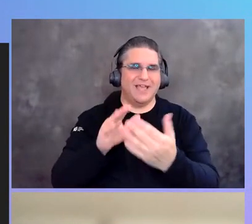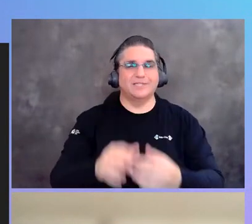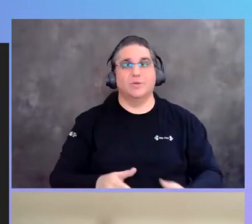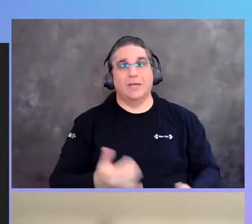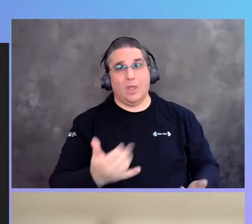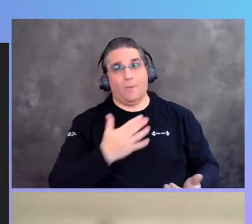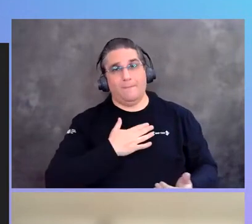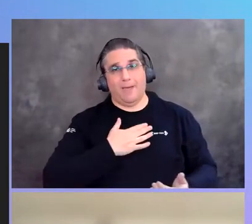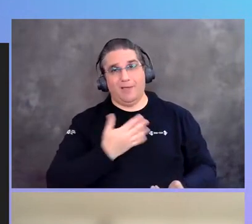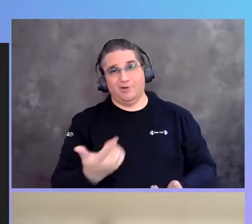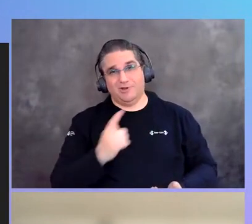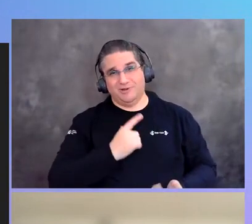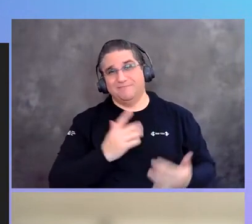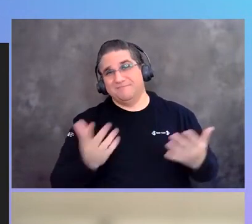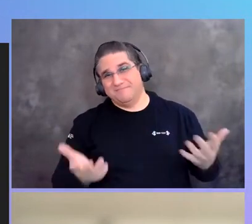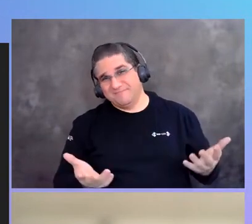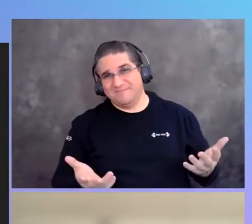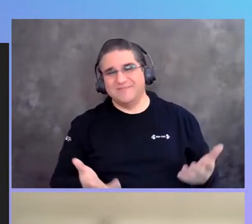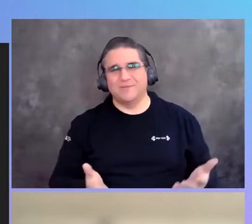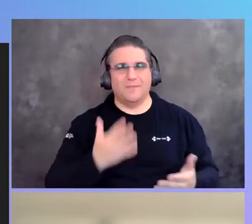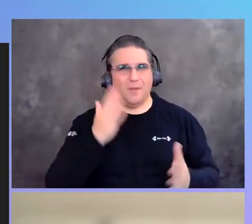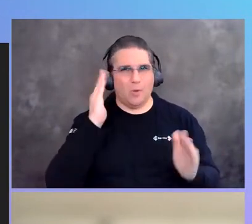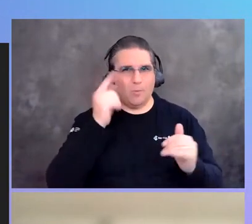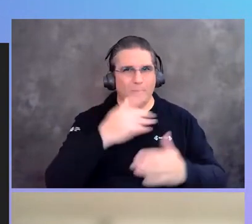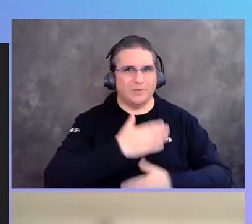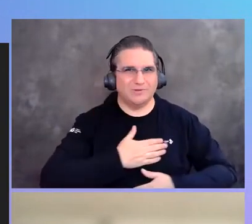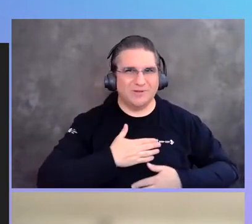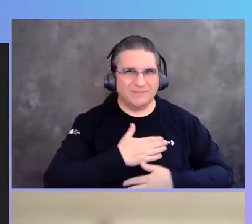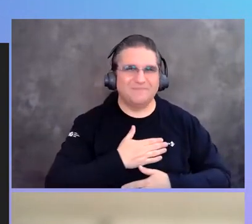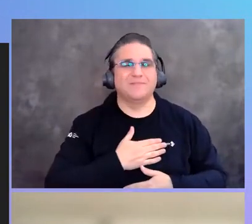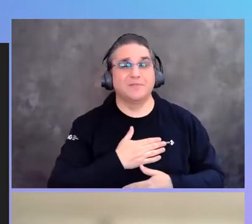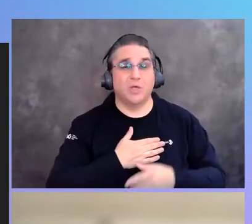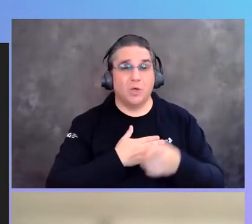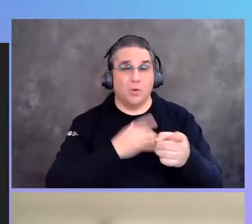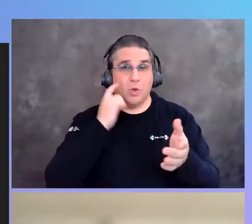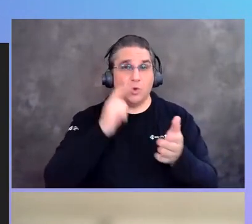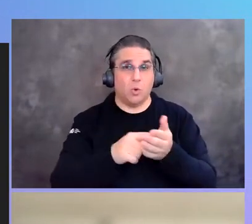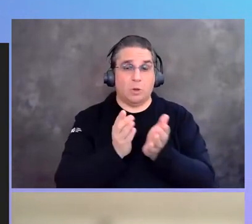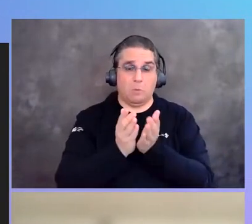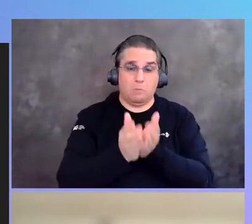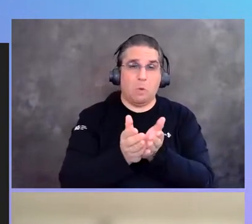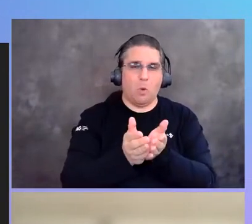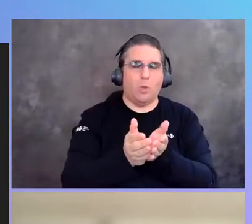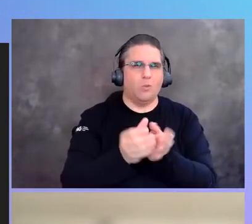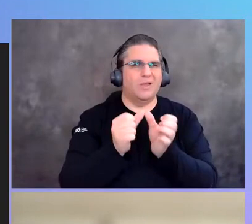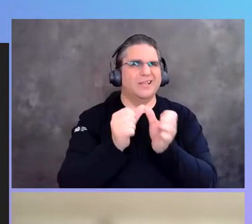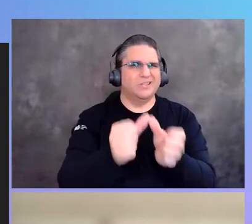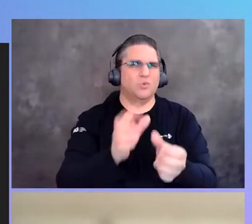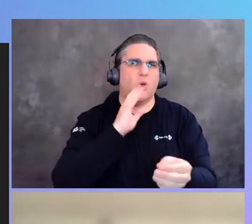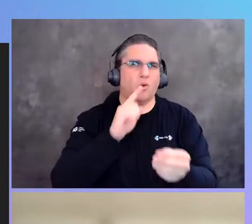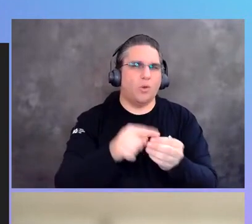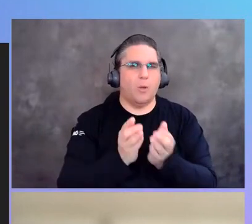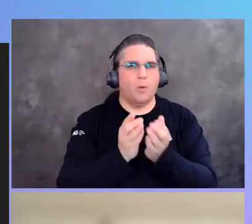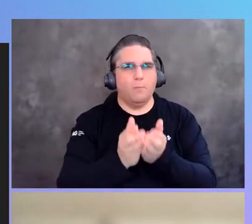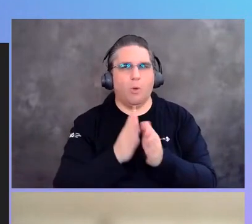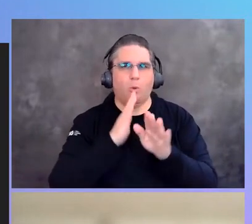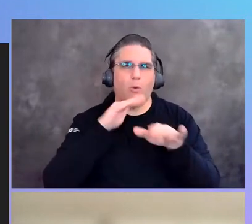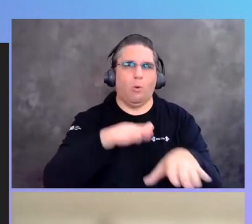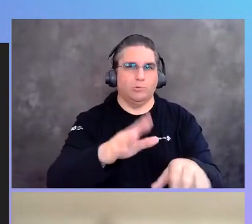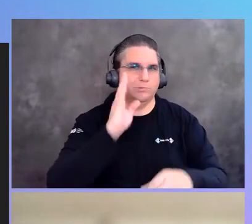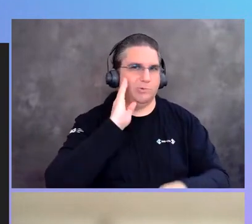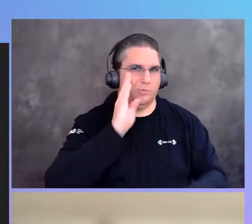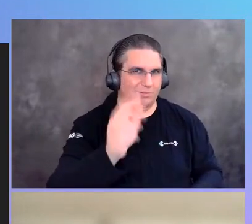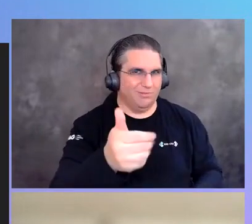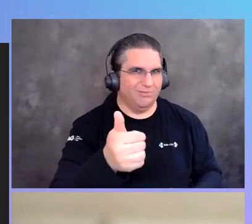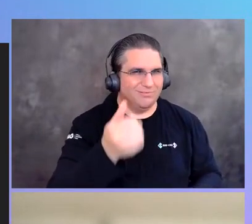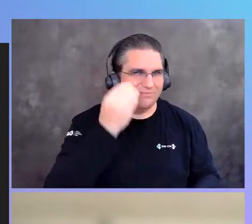and I hope you enjoy it. And we're going to carry on the nautical theme now through the rest of the talk. So we're not going to